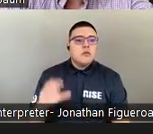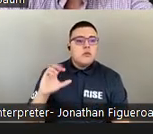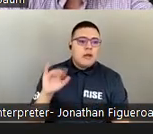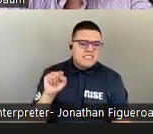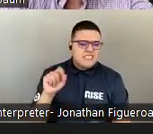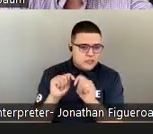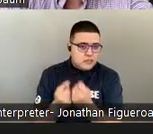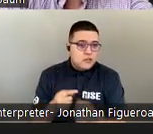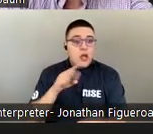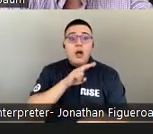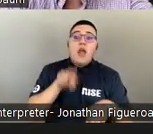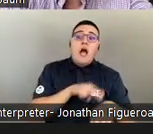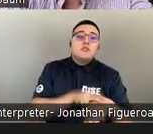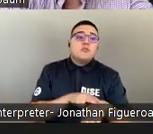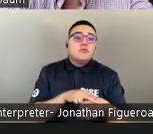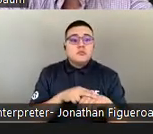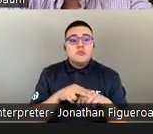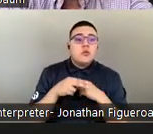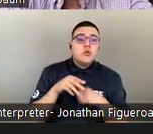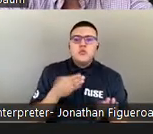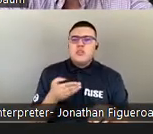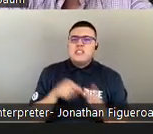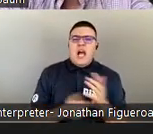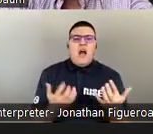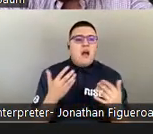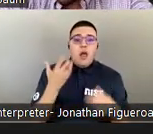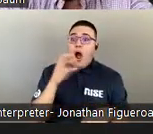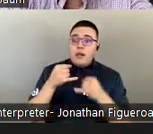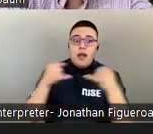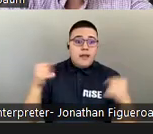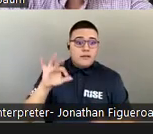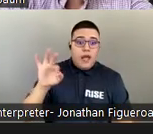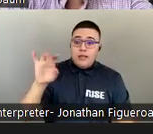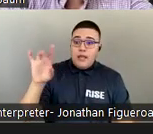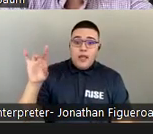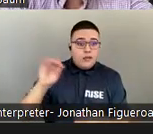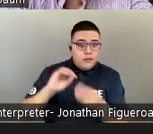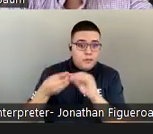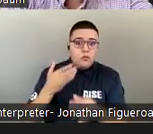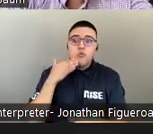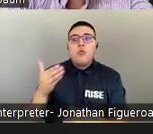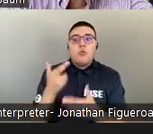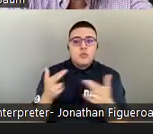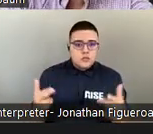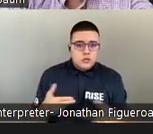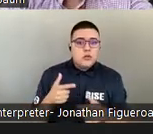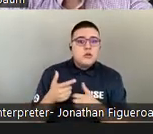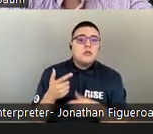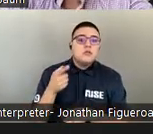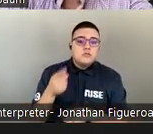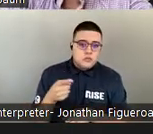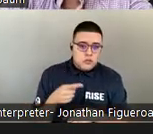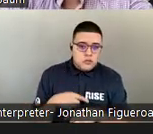The National Suicide Hotline, the 988 number, very good resource. Crisis text line,